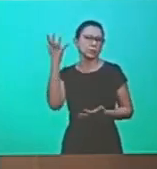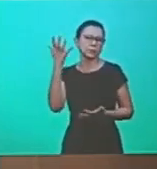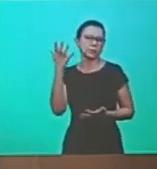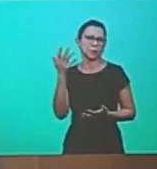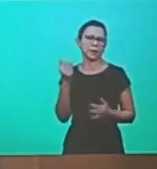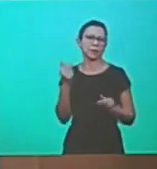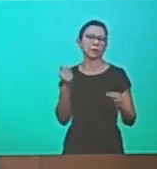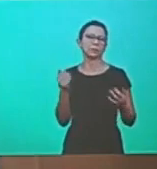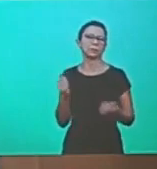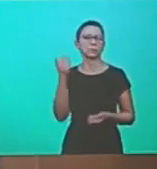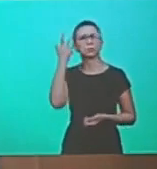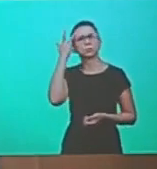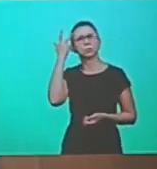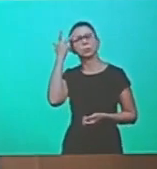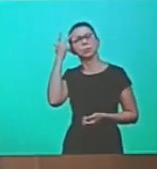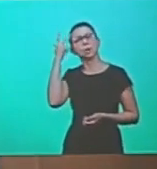disciples